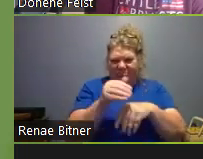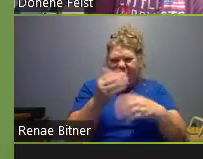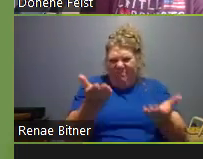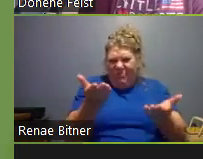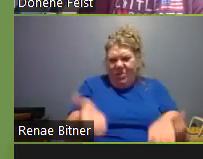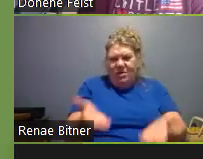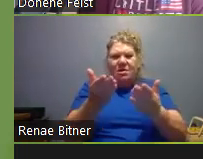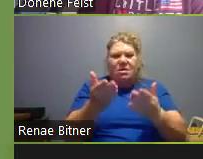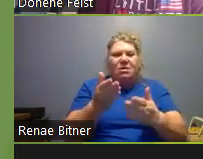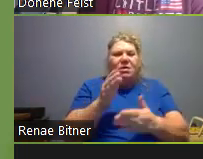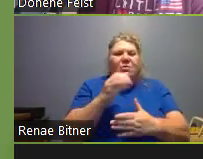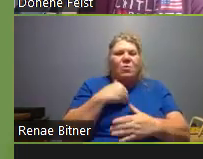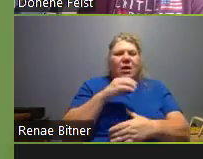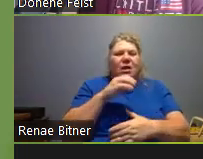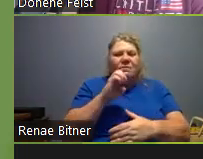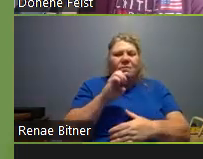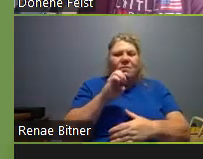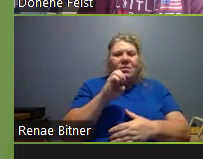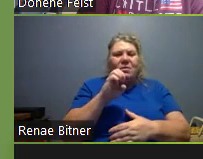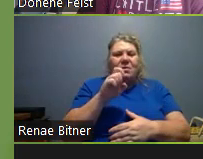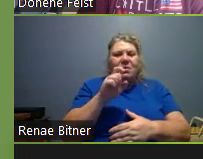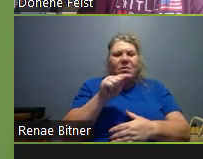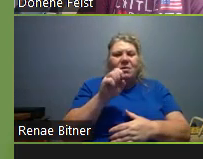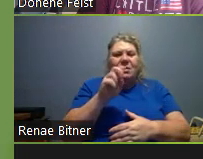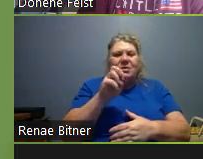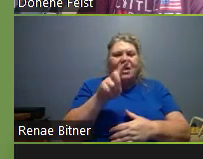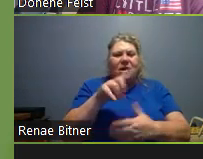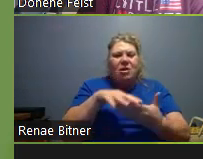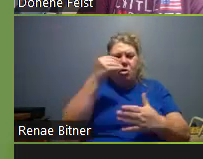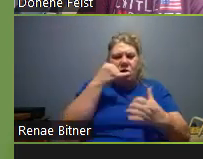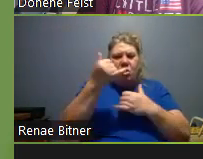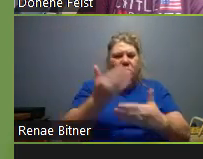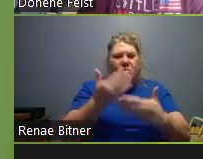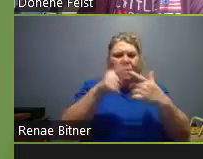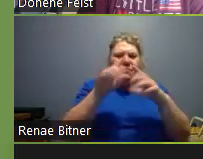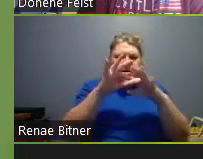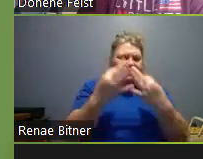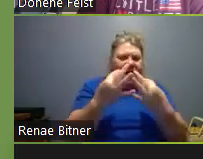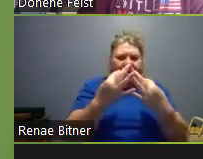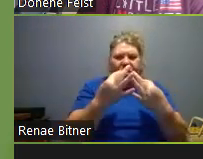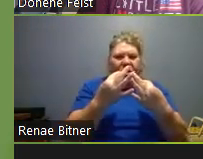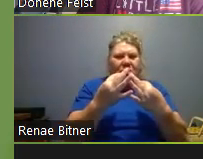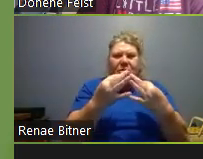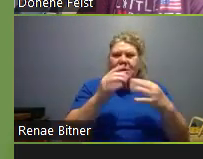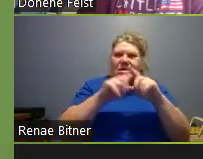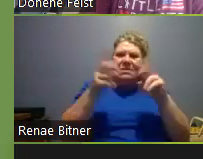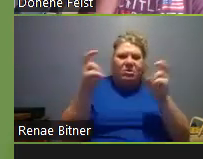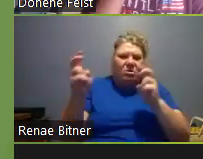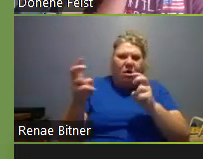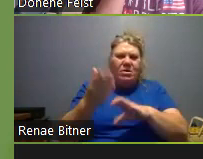learning calls, and these are all offered to families and providers on a variety of topics to increase skills and